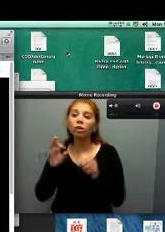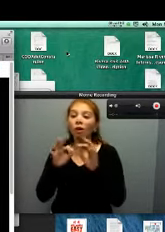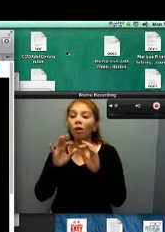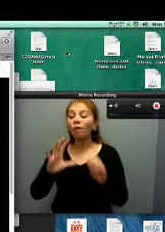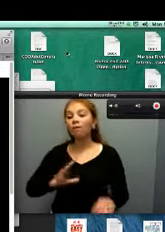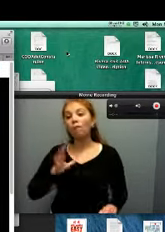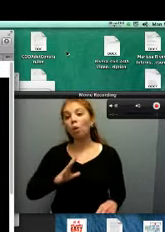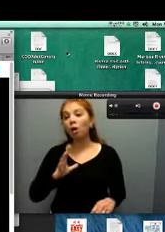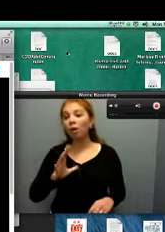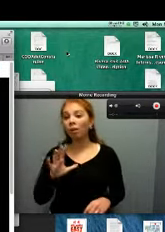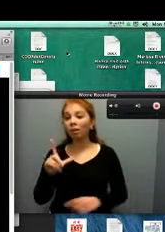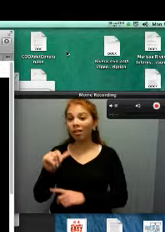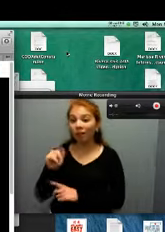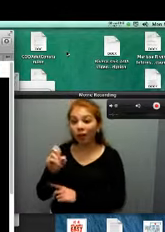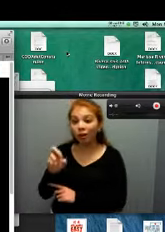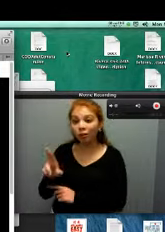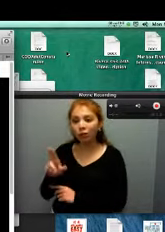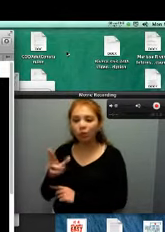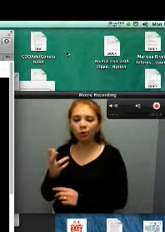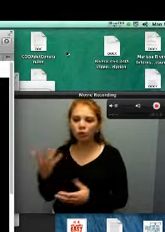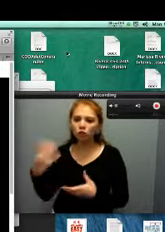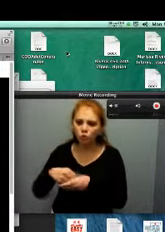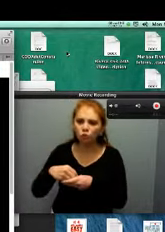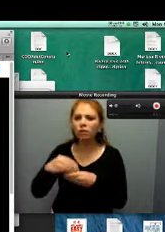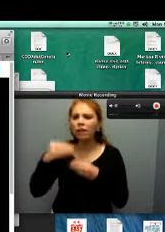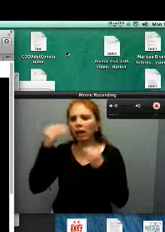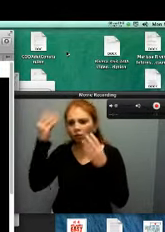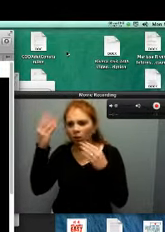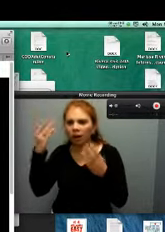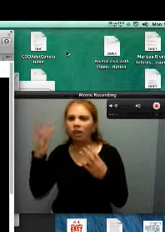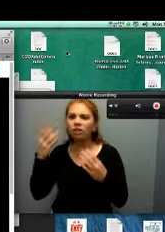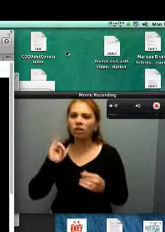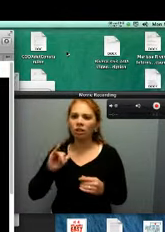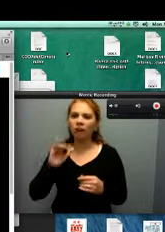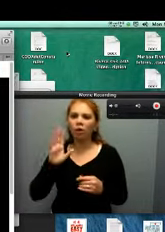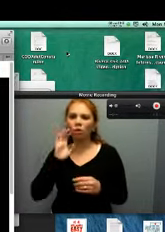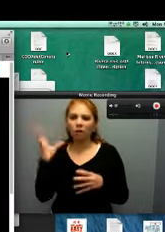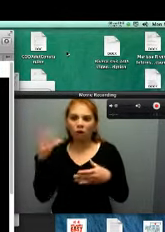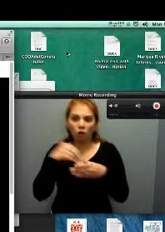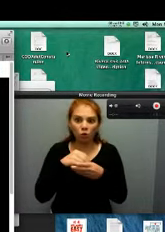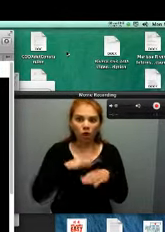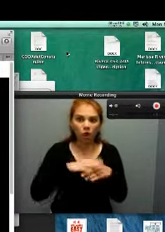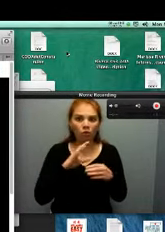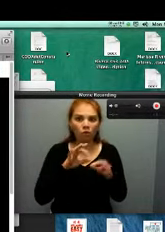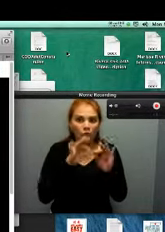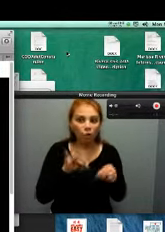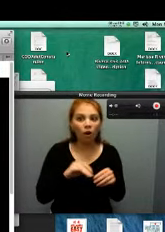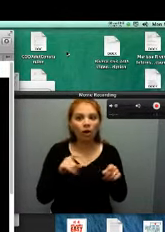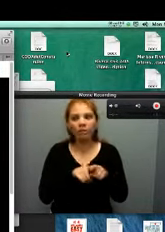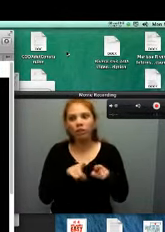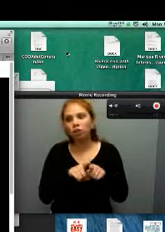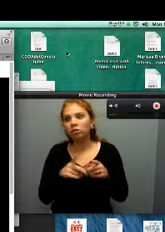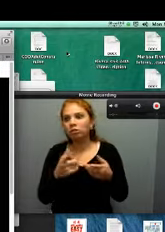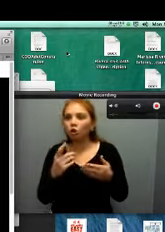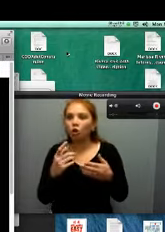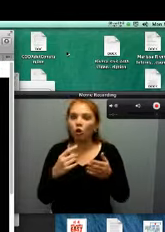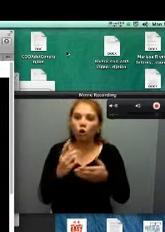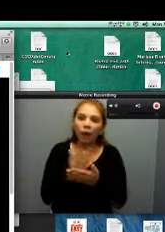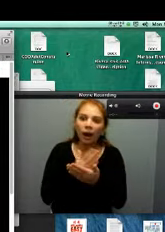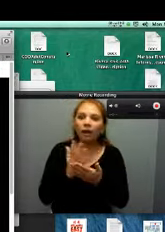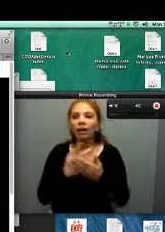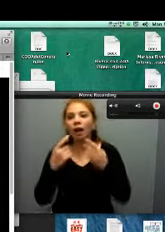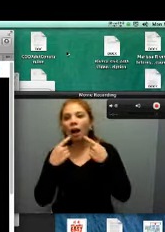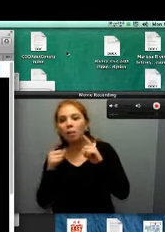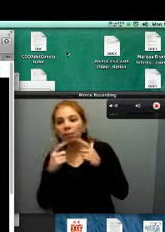formal letter, which includes the information that would be on the form, such as the rating, their accomplishments,